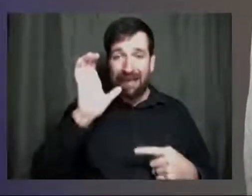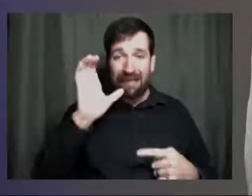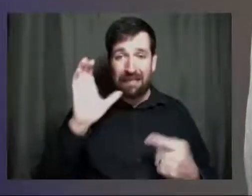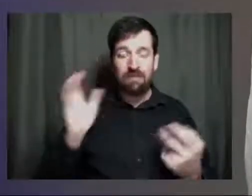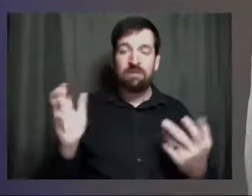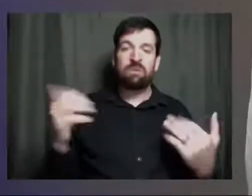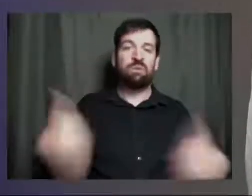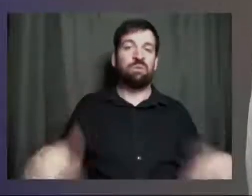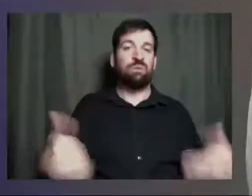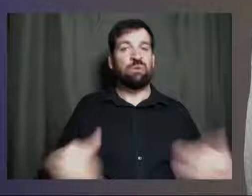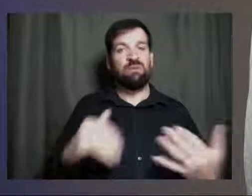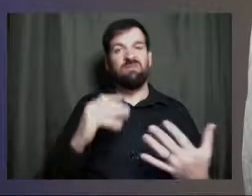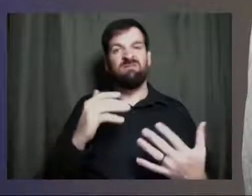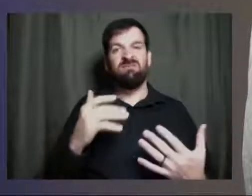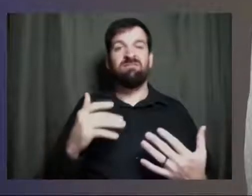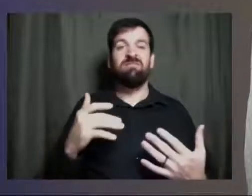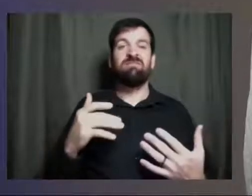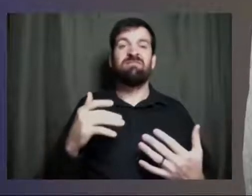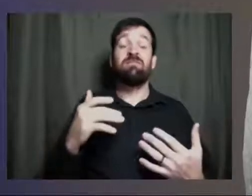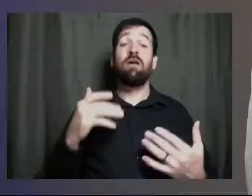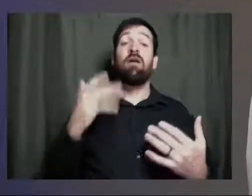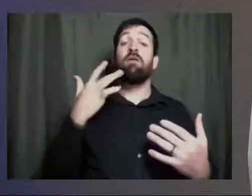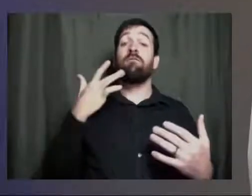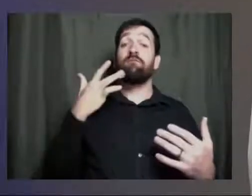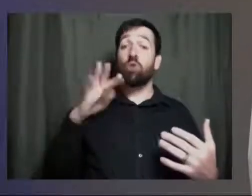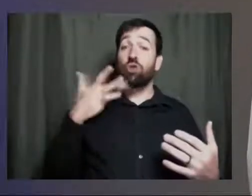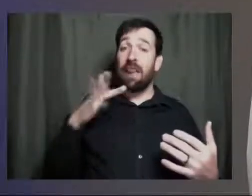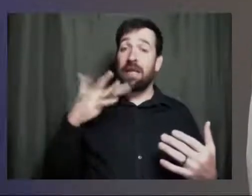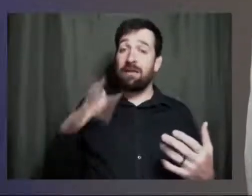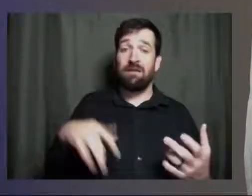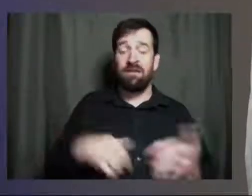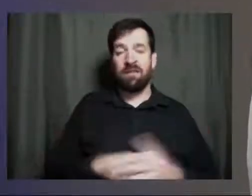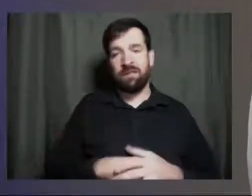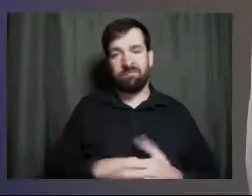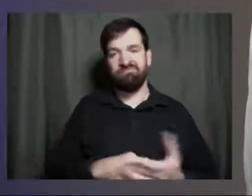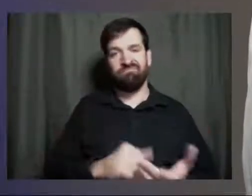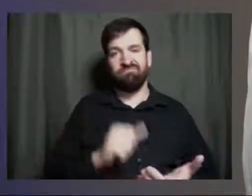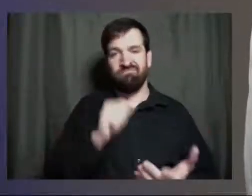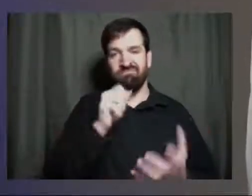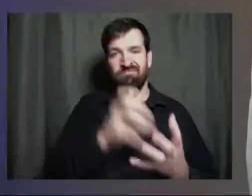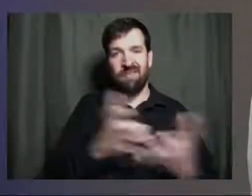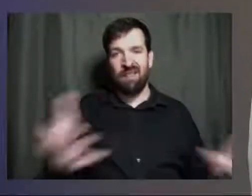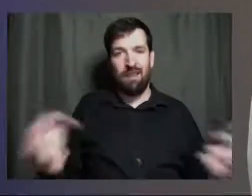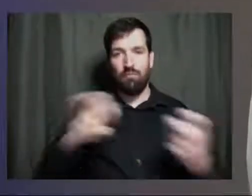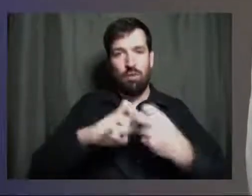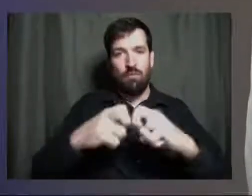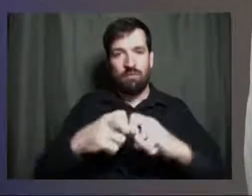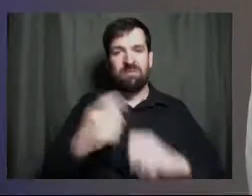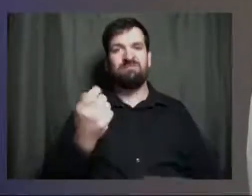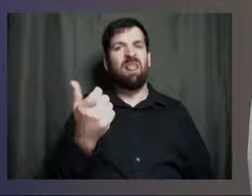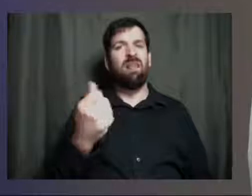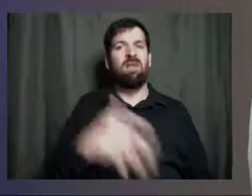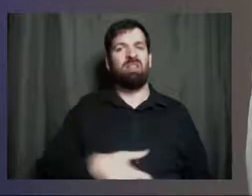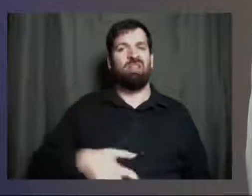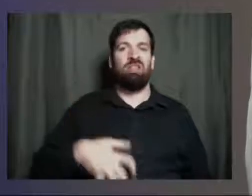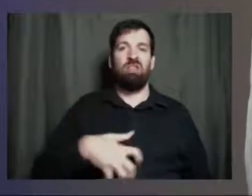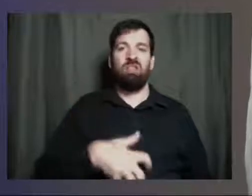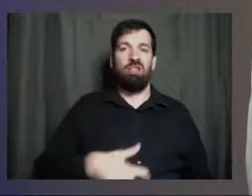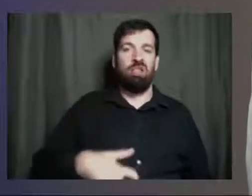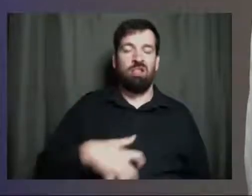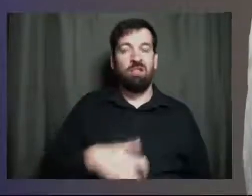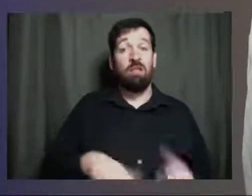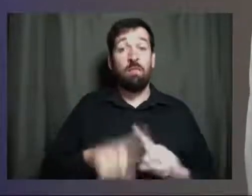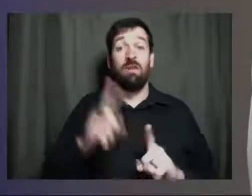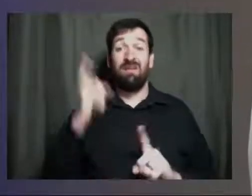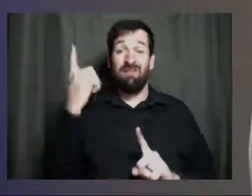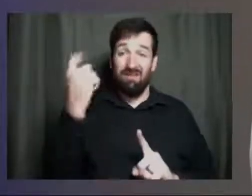said, ingested wise, they are pretty low toxicity. They don't cause a lot of problems, maybe a little bit of an upset stomach. But where we see the problems is